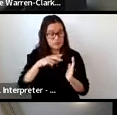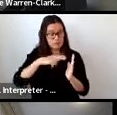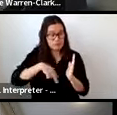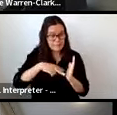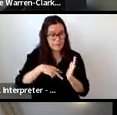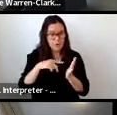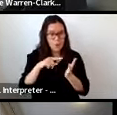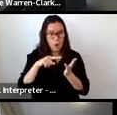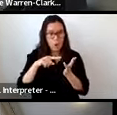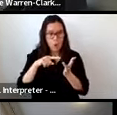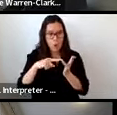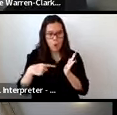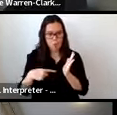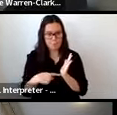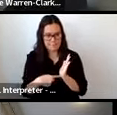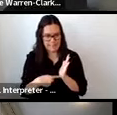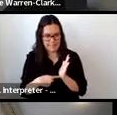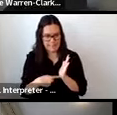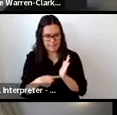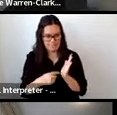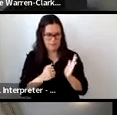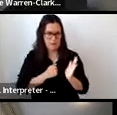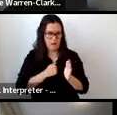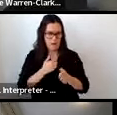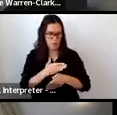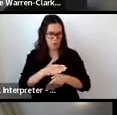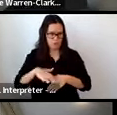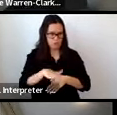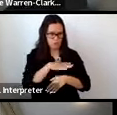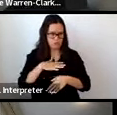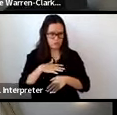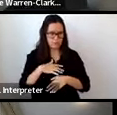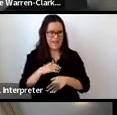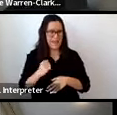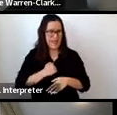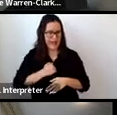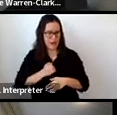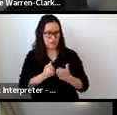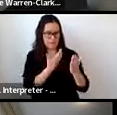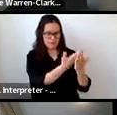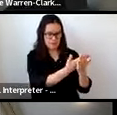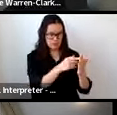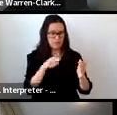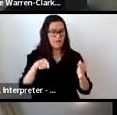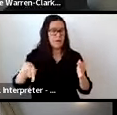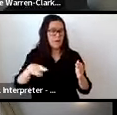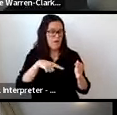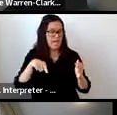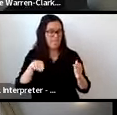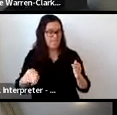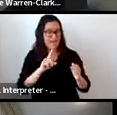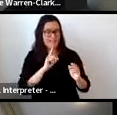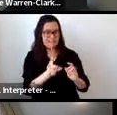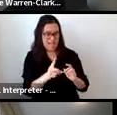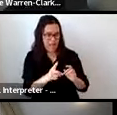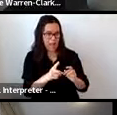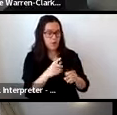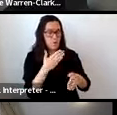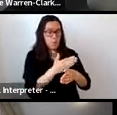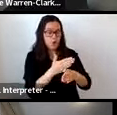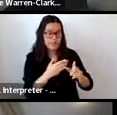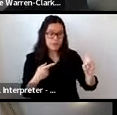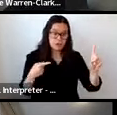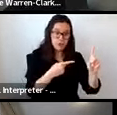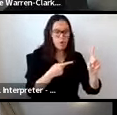board's submission to this, and they are recommending, instead of progressively working towards, preventing